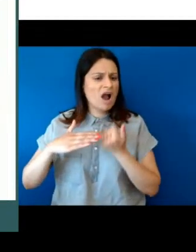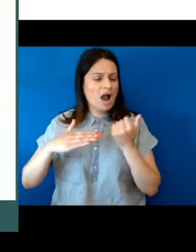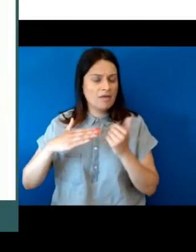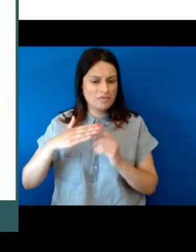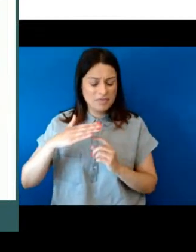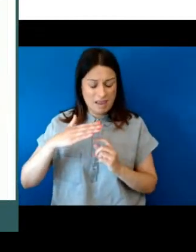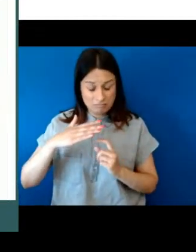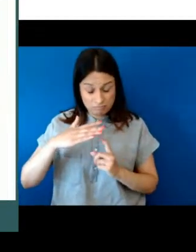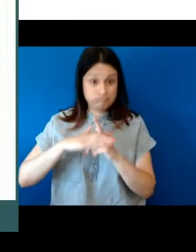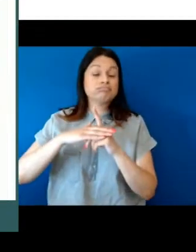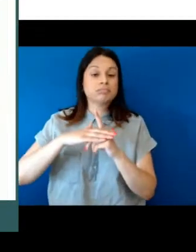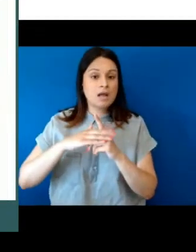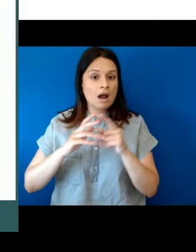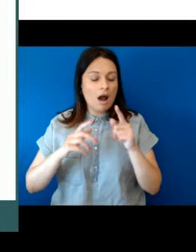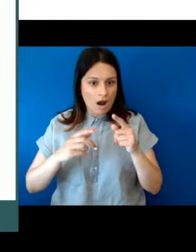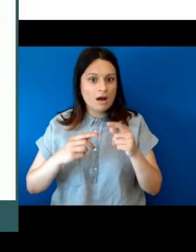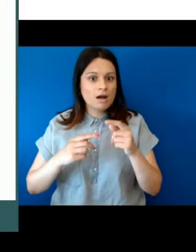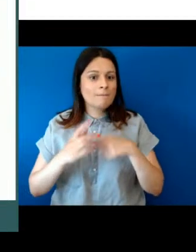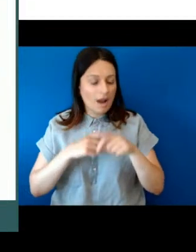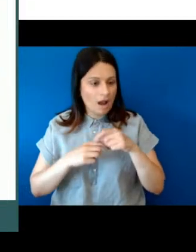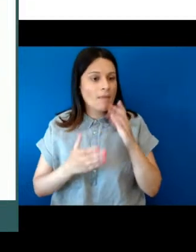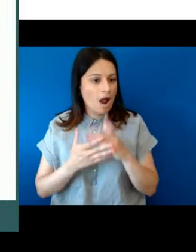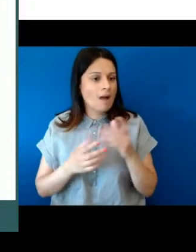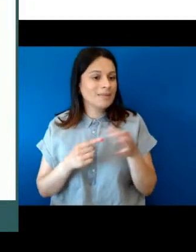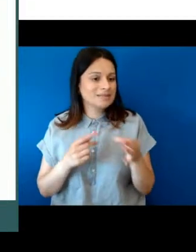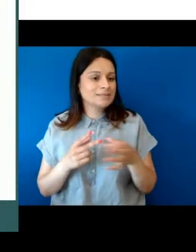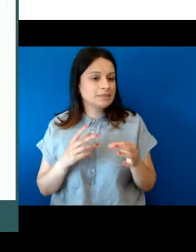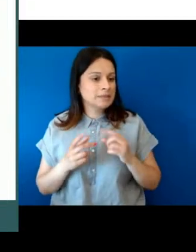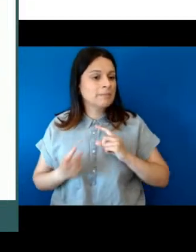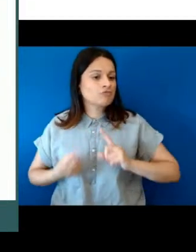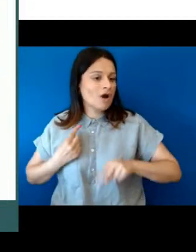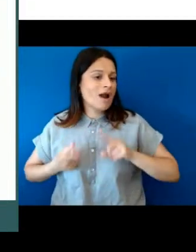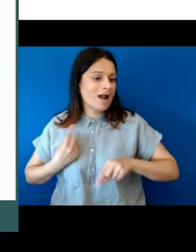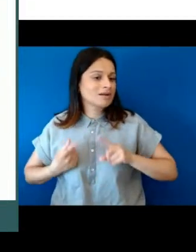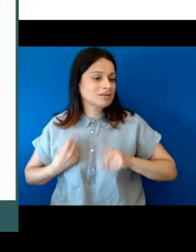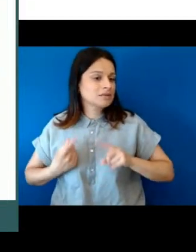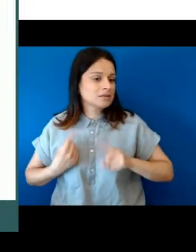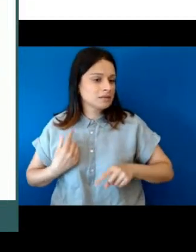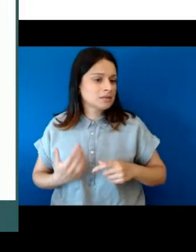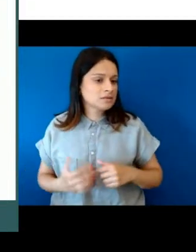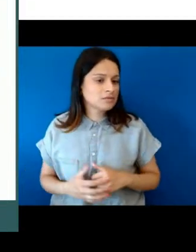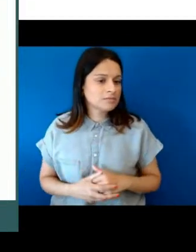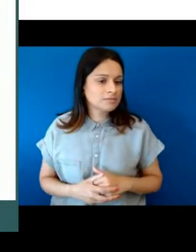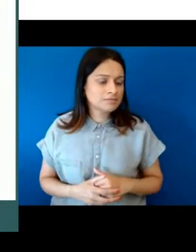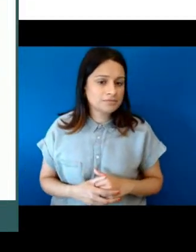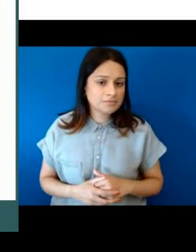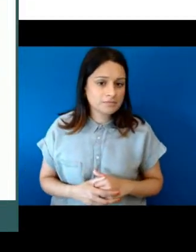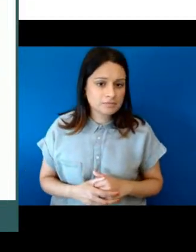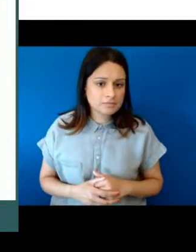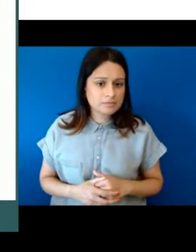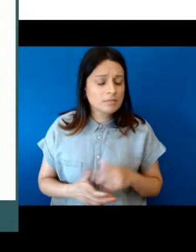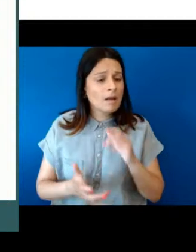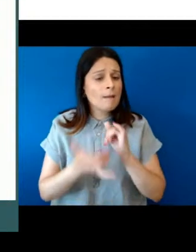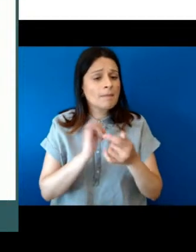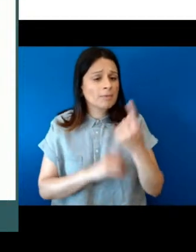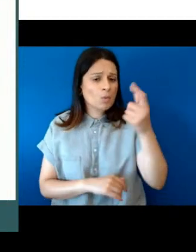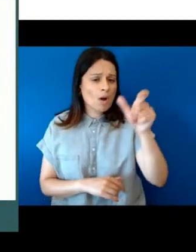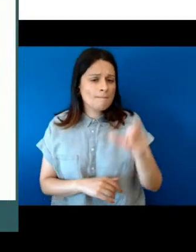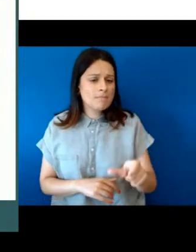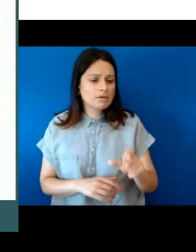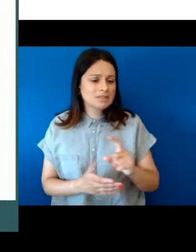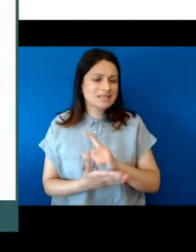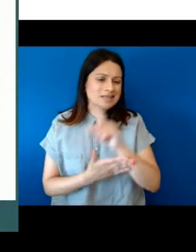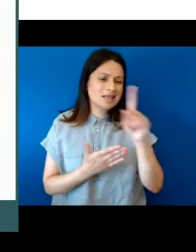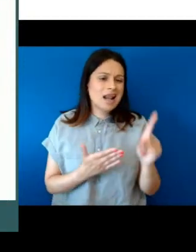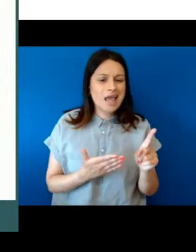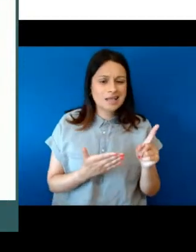become symptomatic. And so it might be that somebody who might, and we'll go into the management